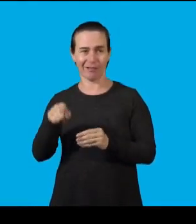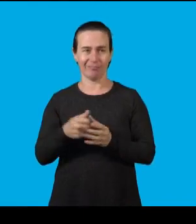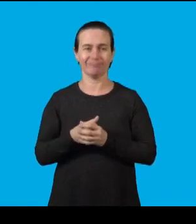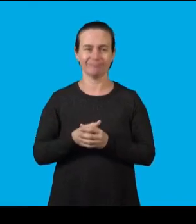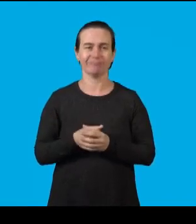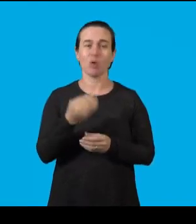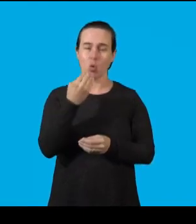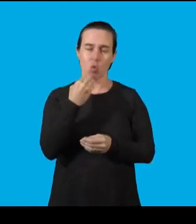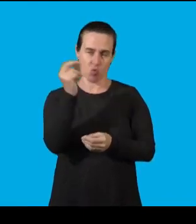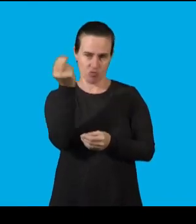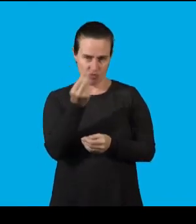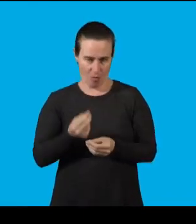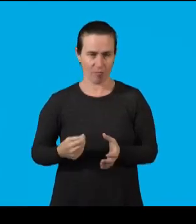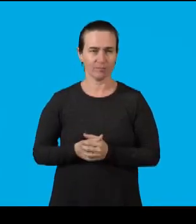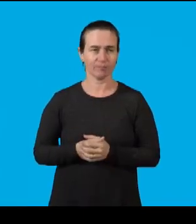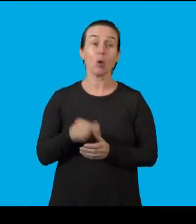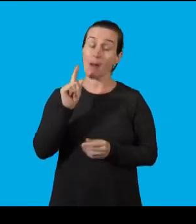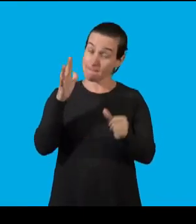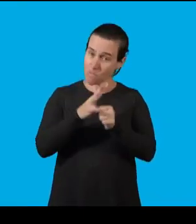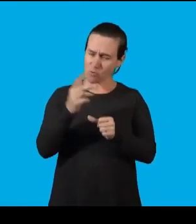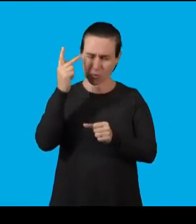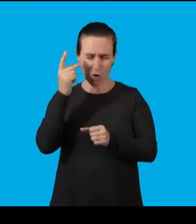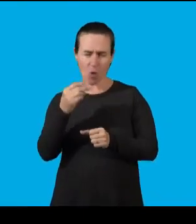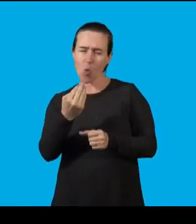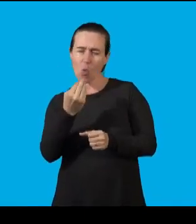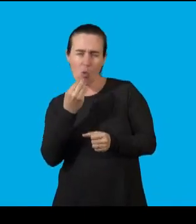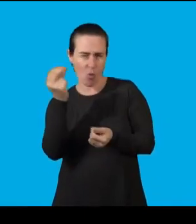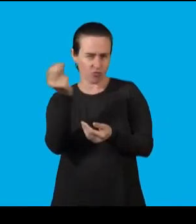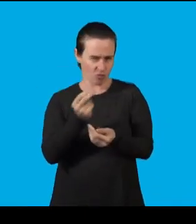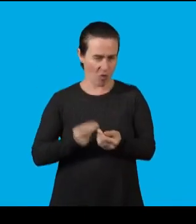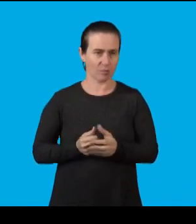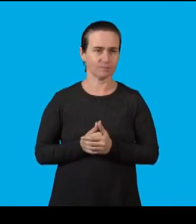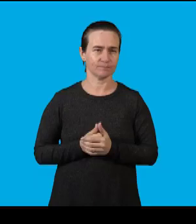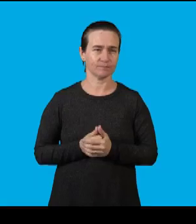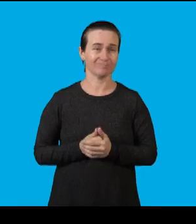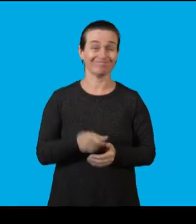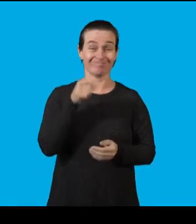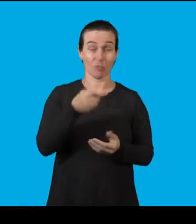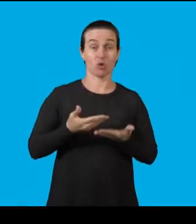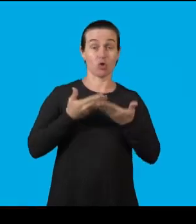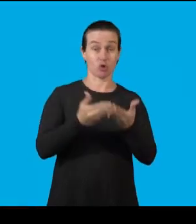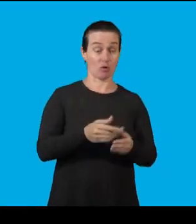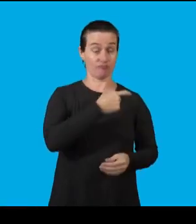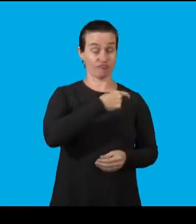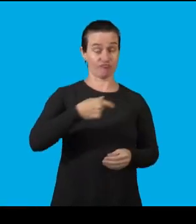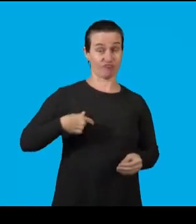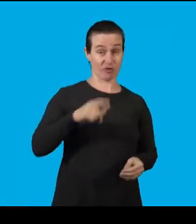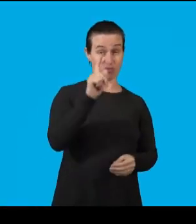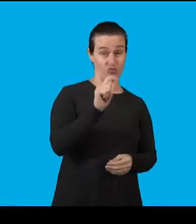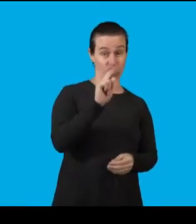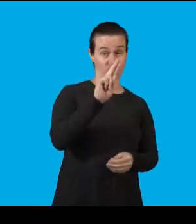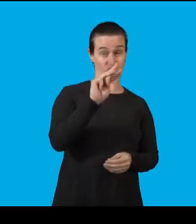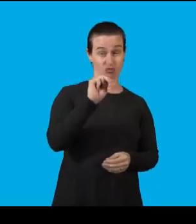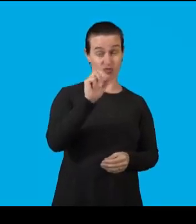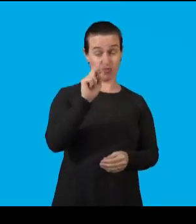cartoonist. So that is very important. You need to know where it comes from. And it depicts President Truman of the